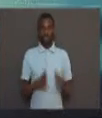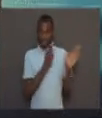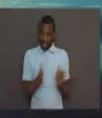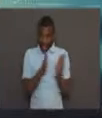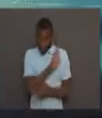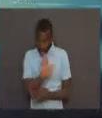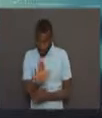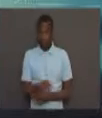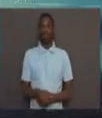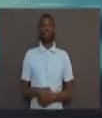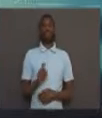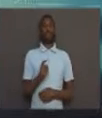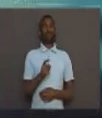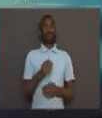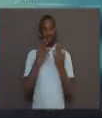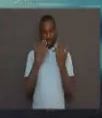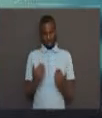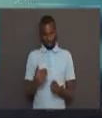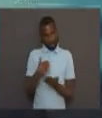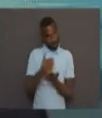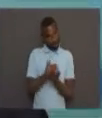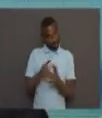students? Let us begin the lesson.